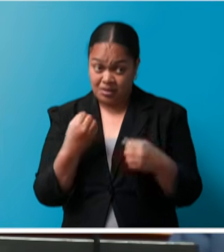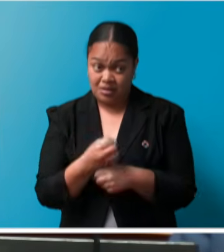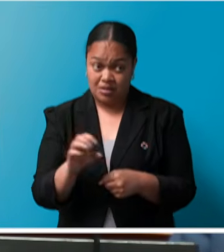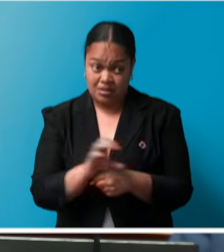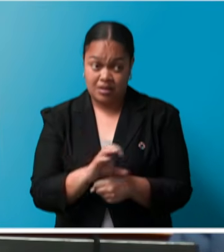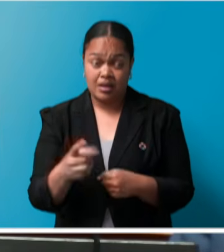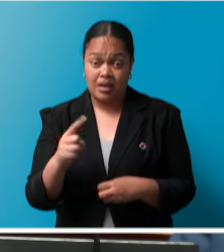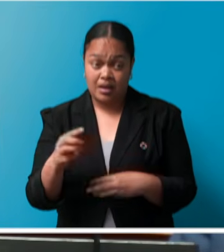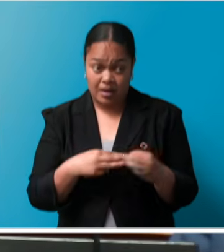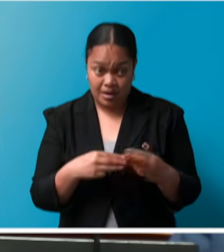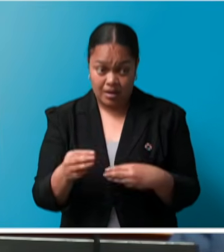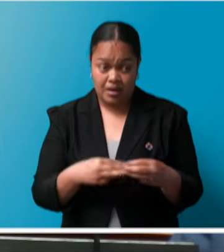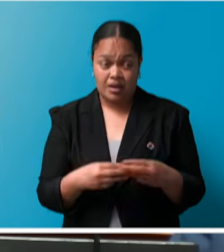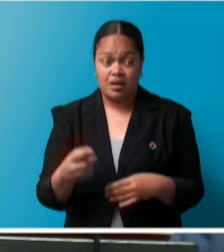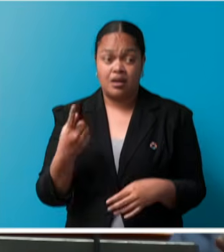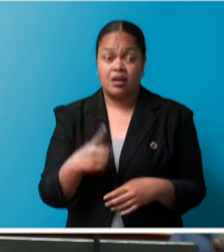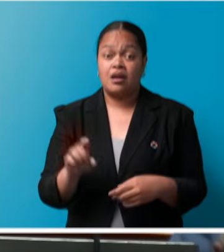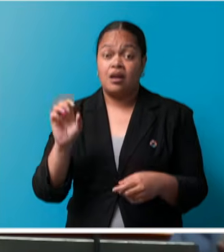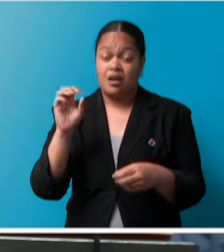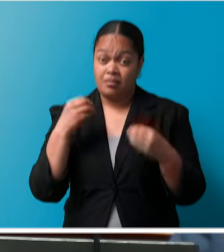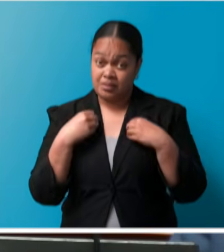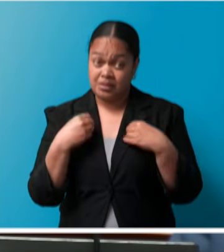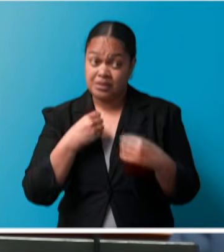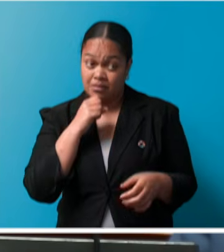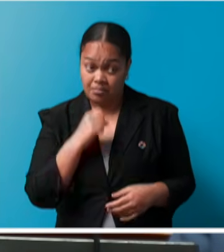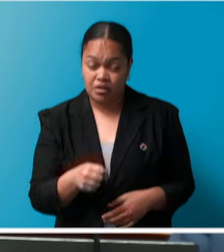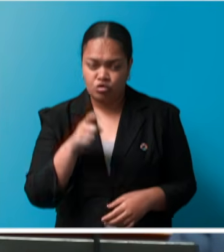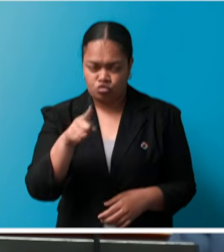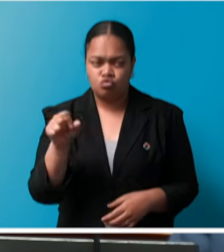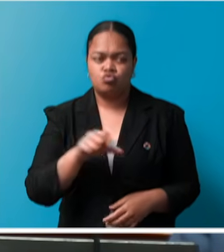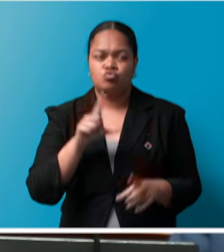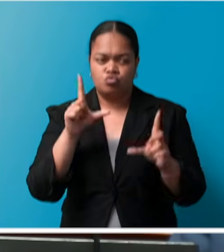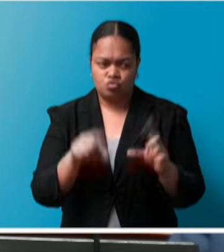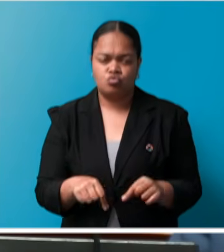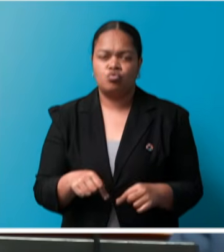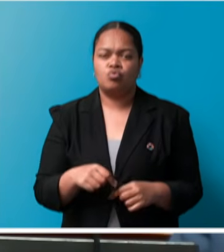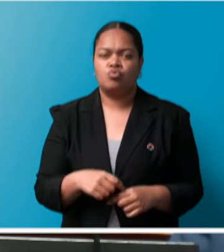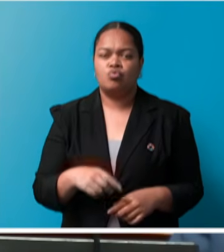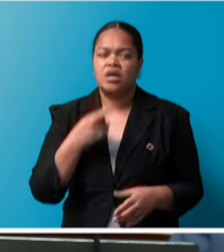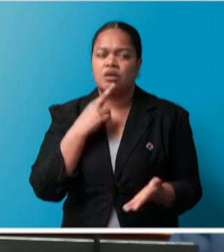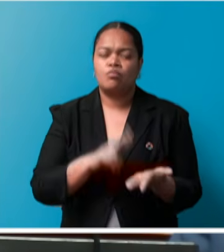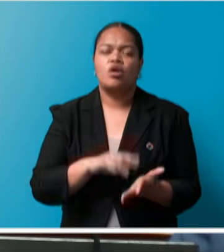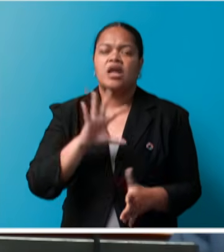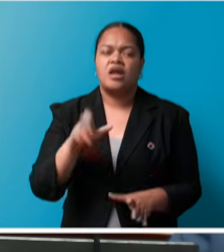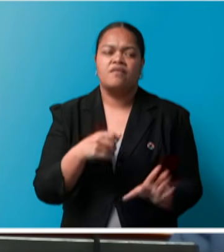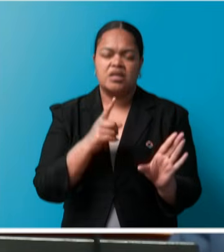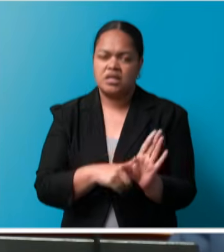manager, as a commercial man, you should read the report every year,